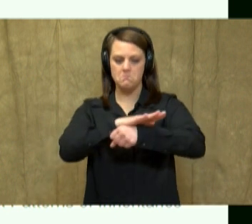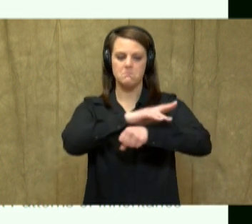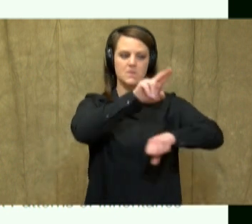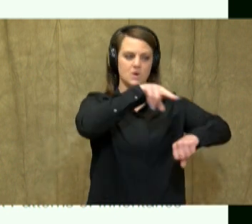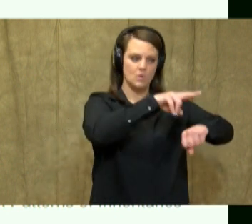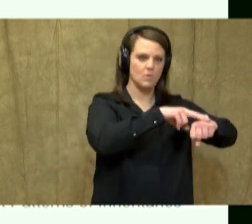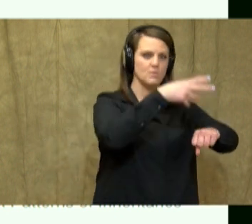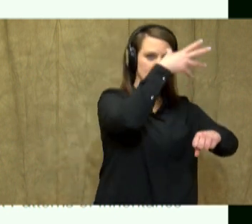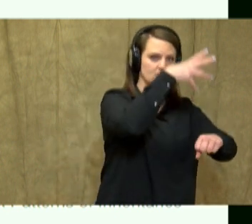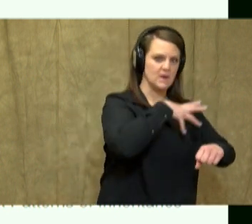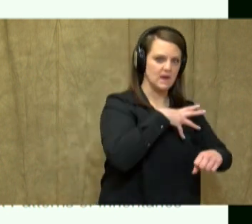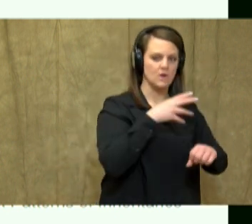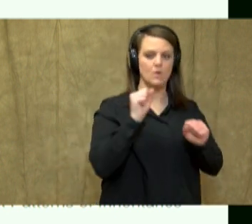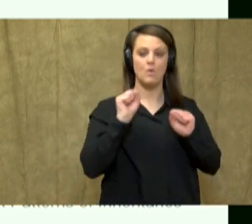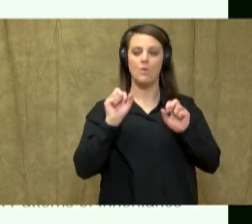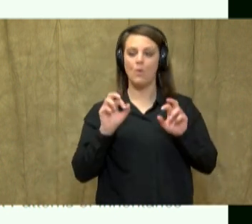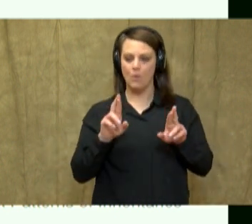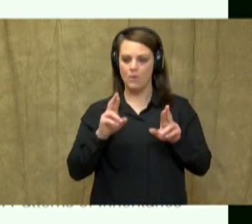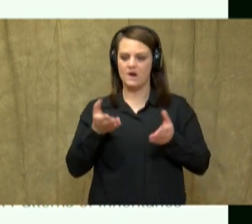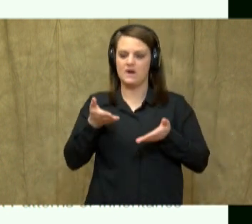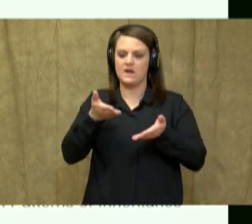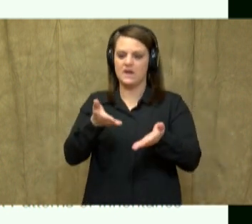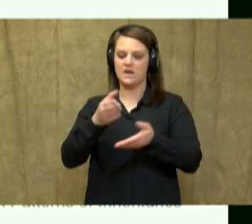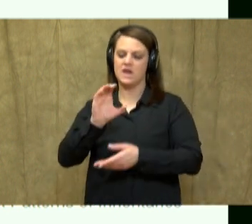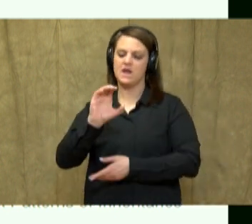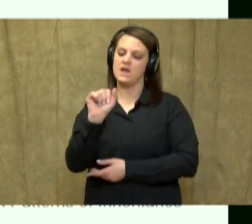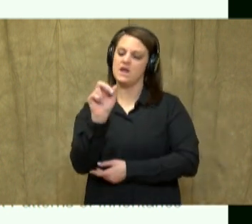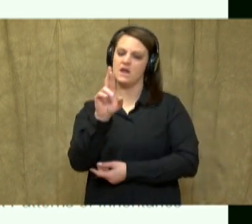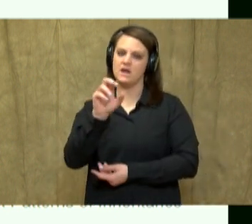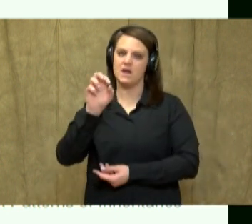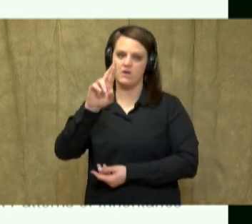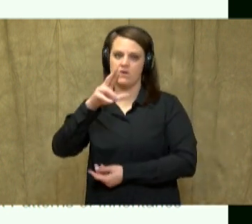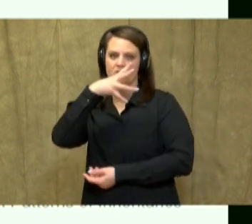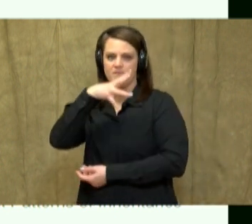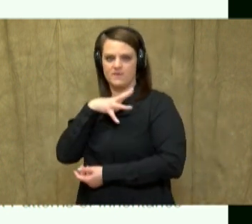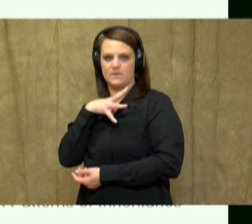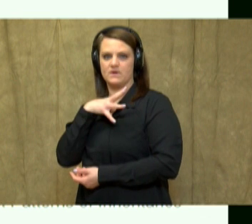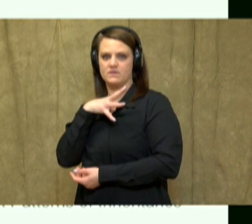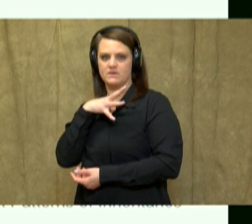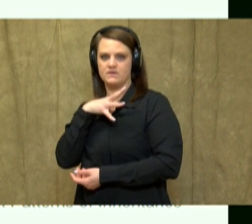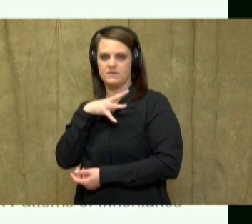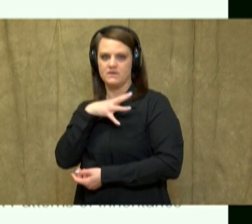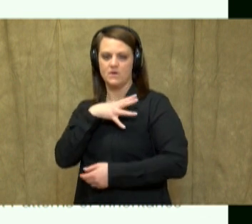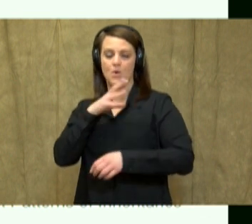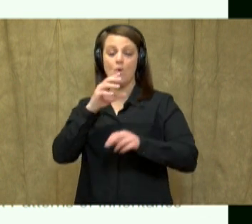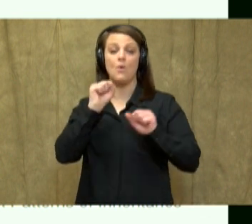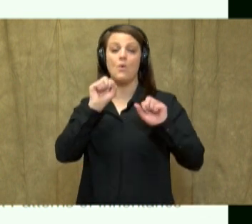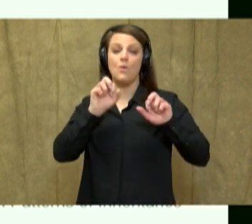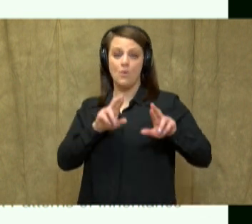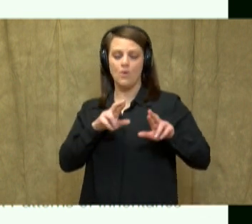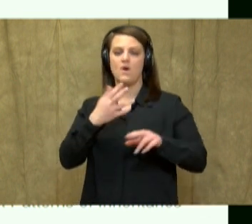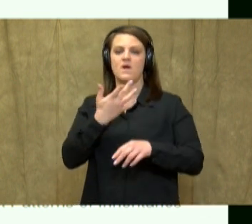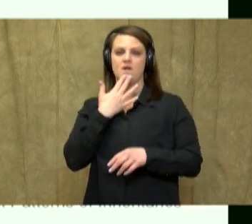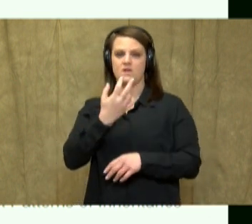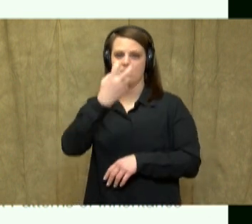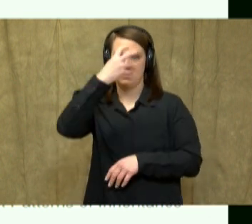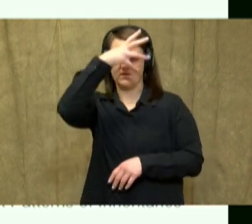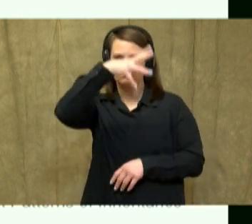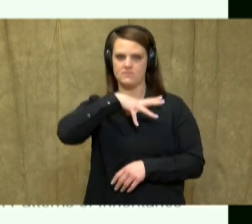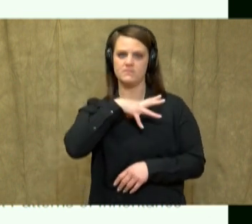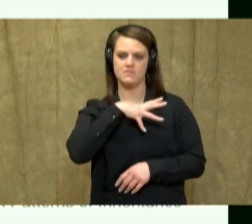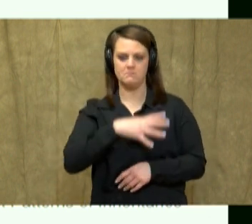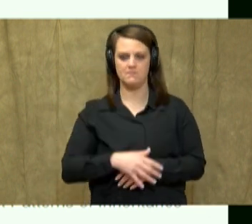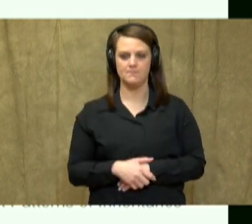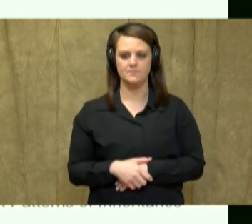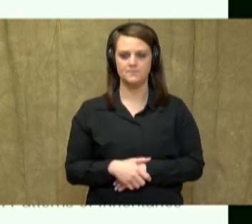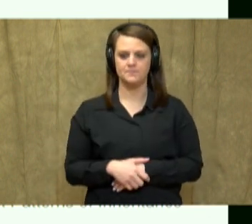male, or we can get a carrier female, but we can get a colorblind male. Now, here